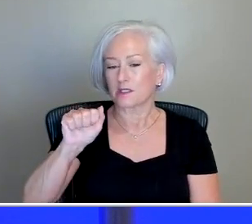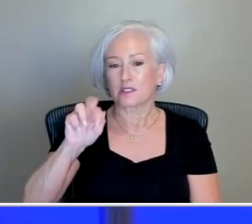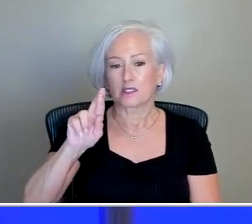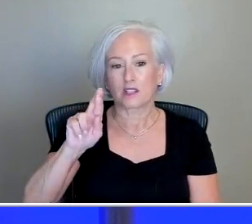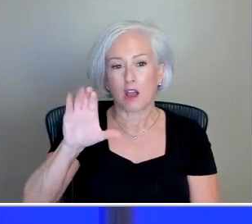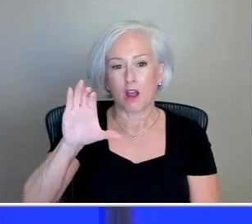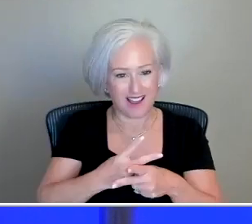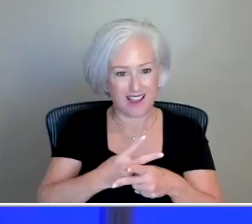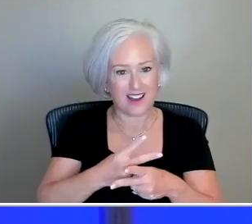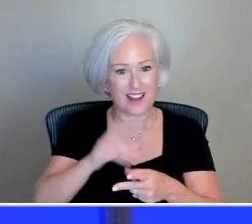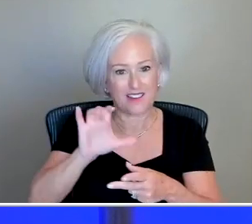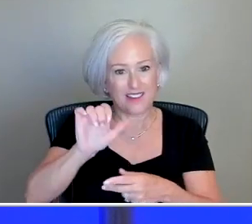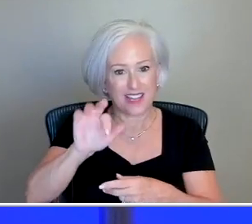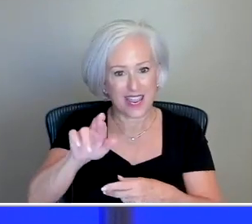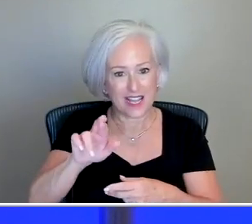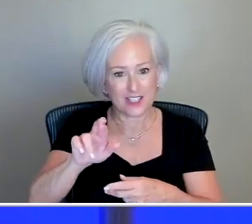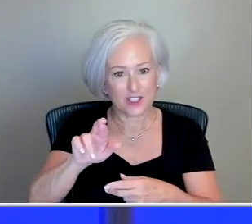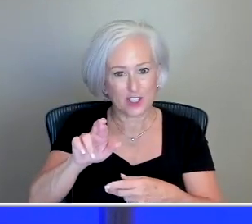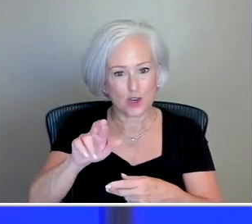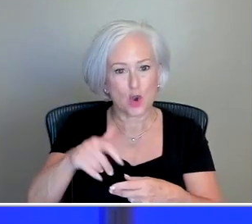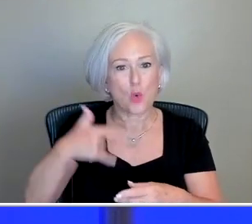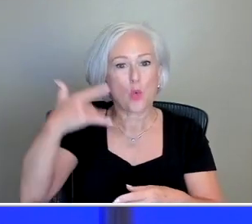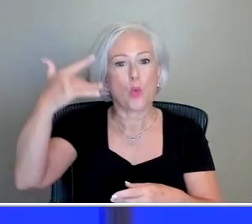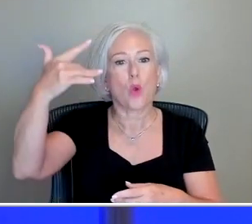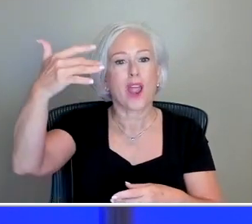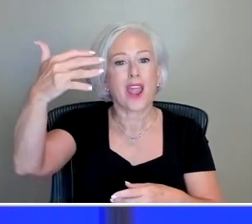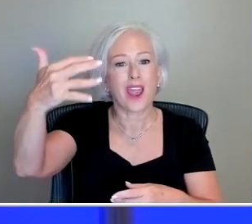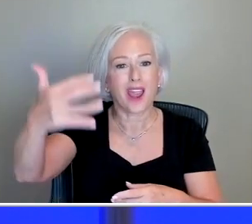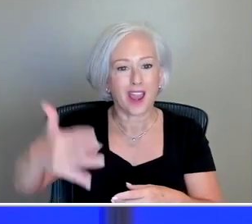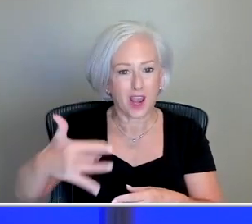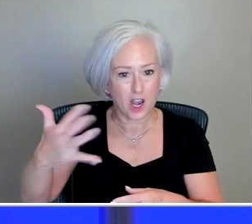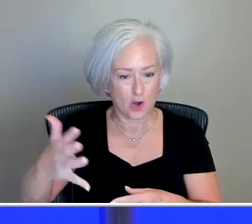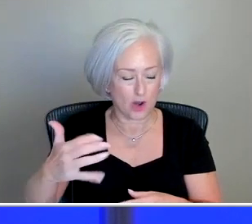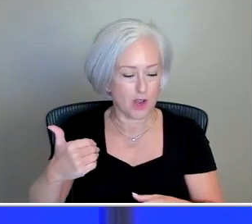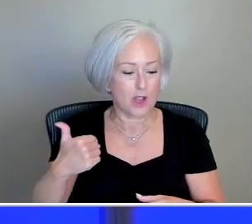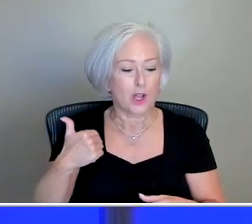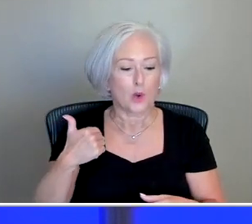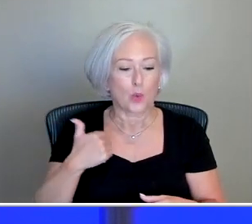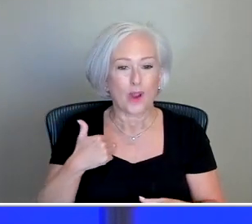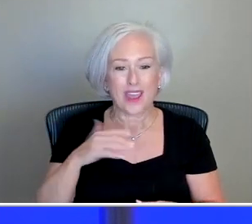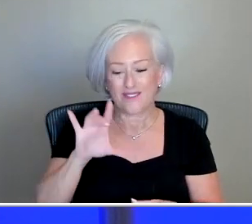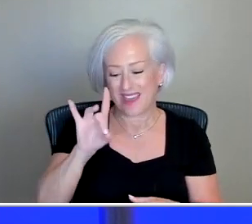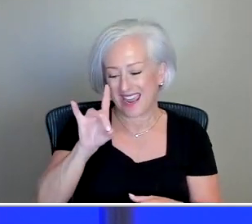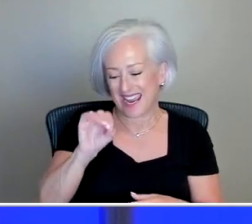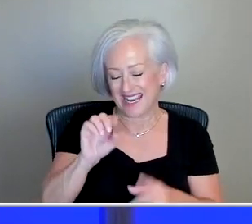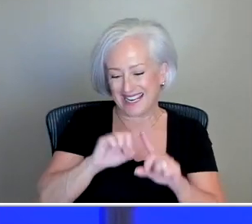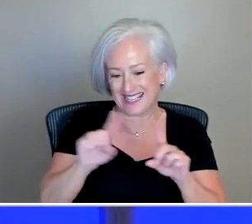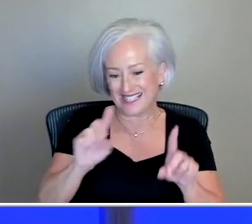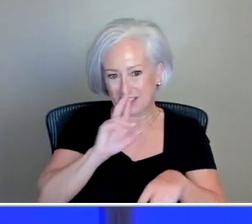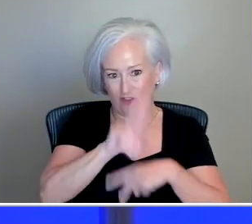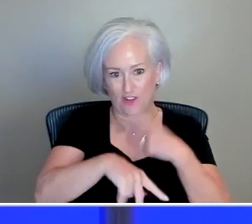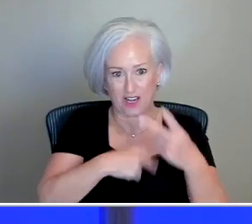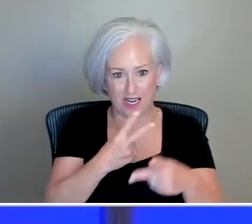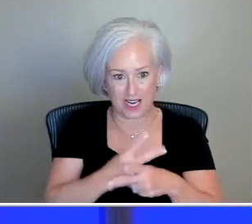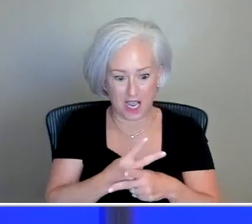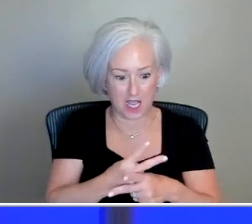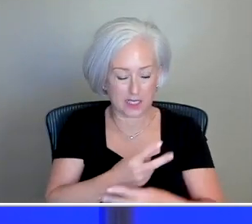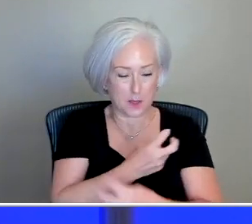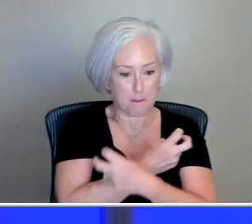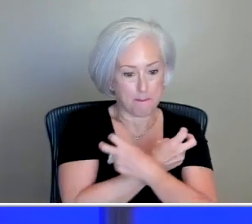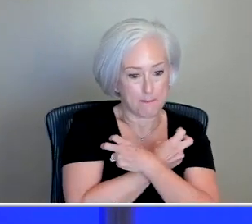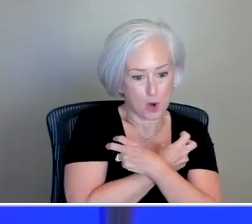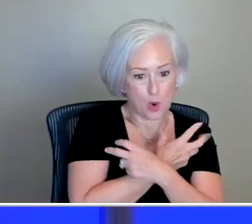80 different types of sarcomas, both bone and soft tissue, and altogether they represent less than 1% of all